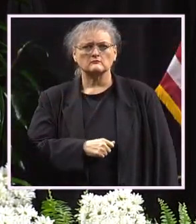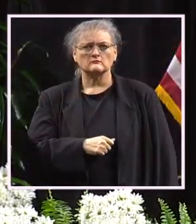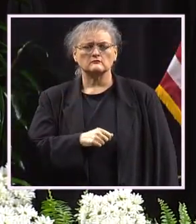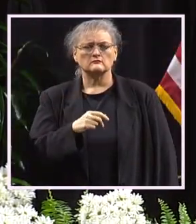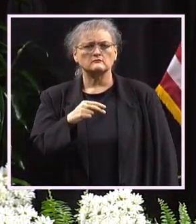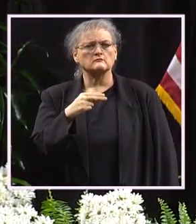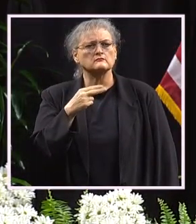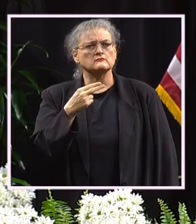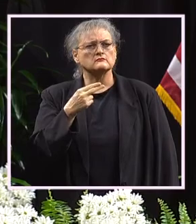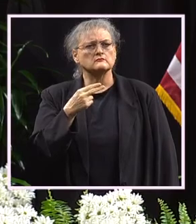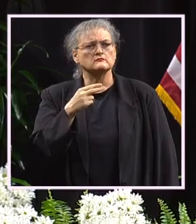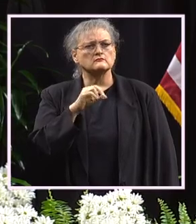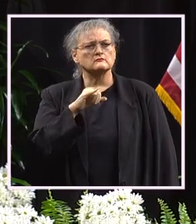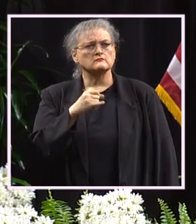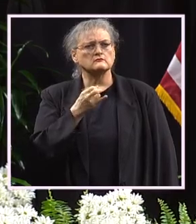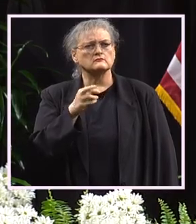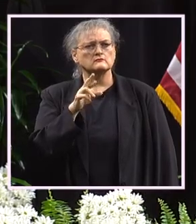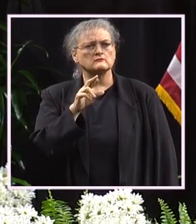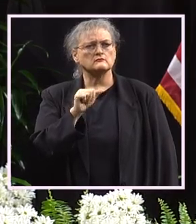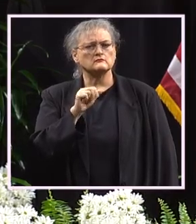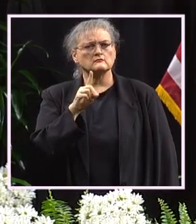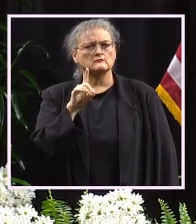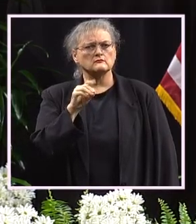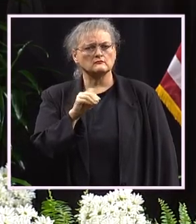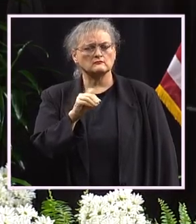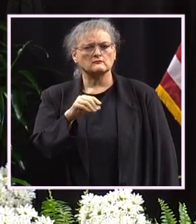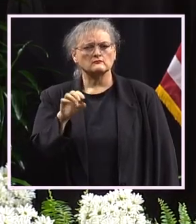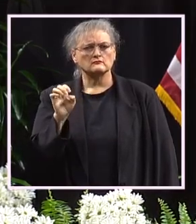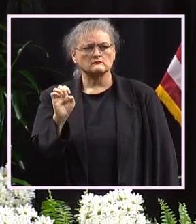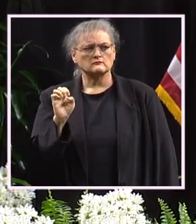Gerardo Israel Hermosillo Jr.